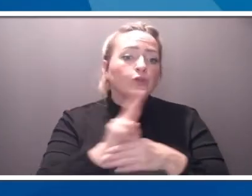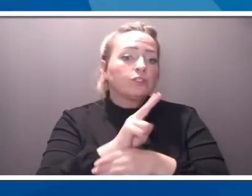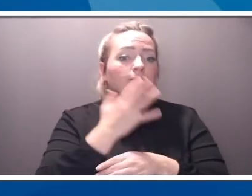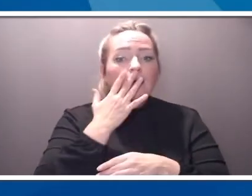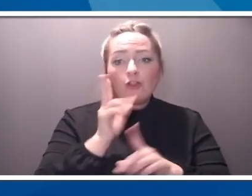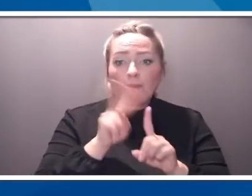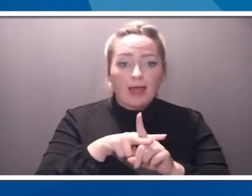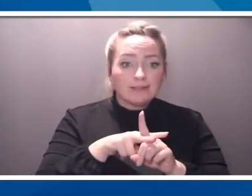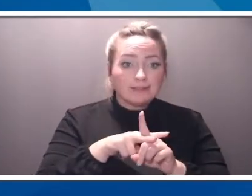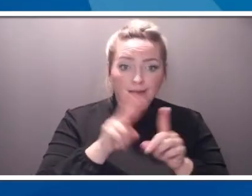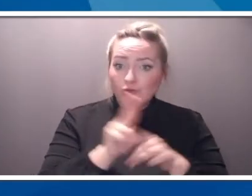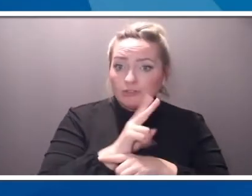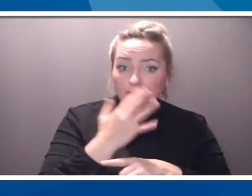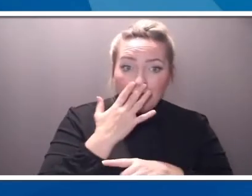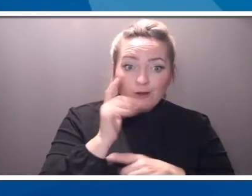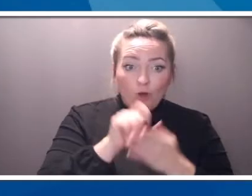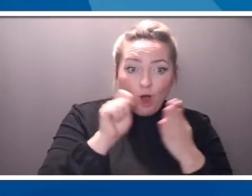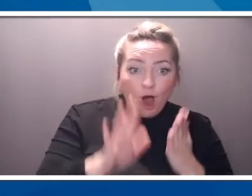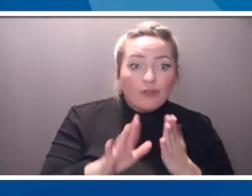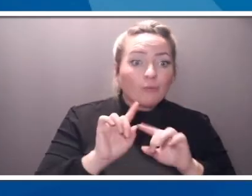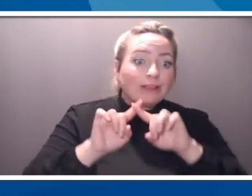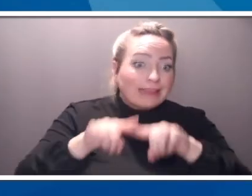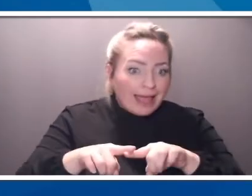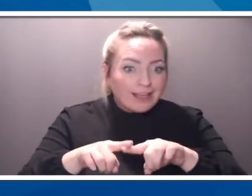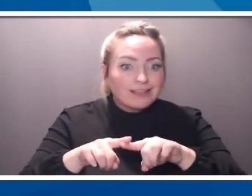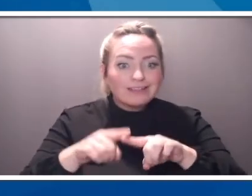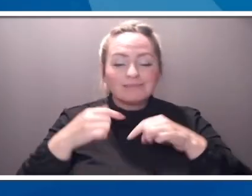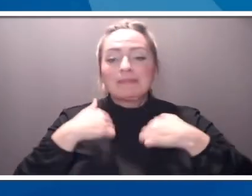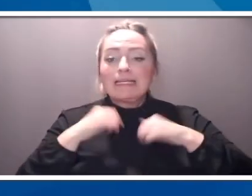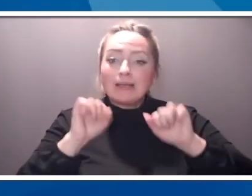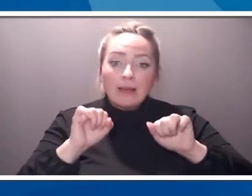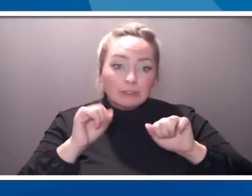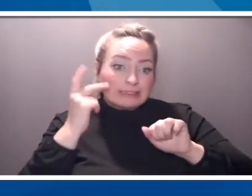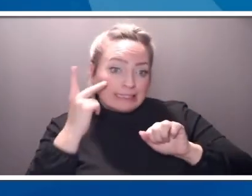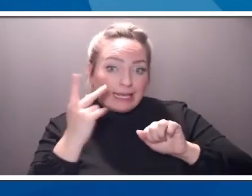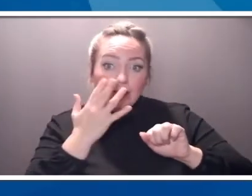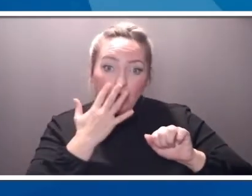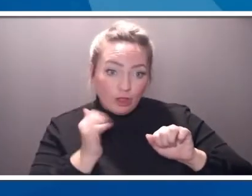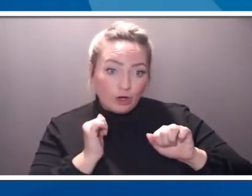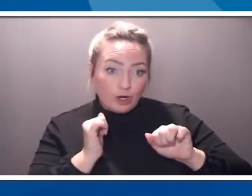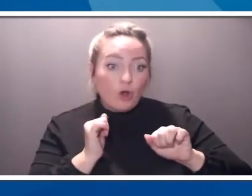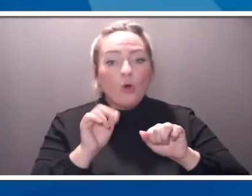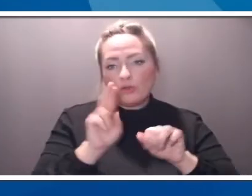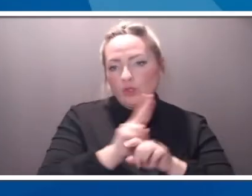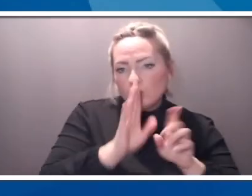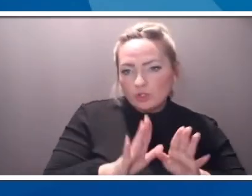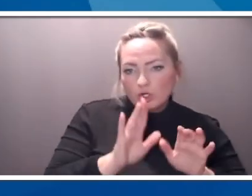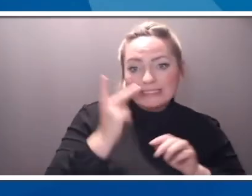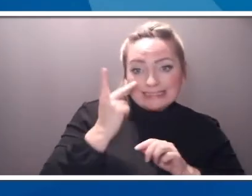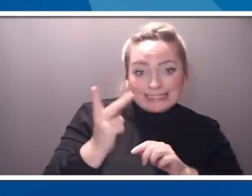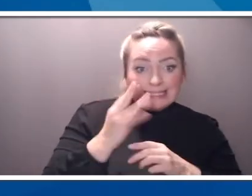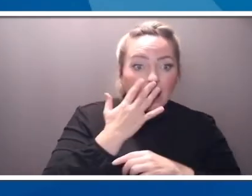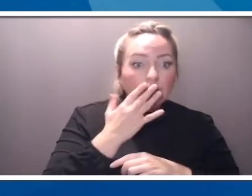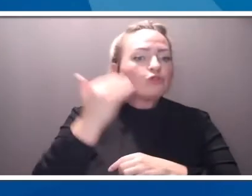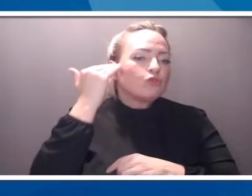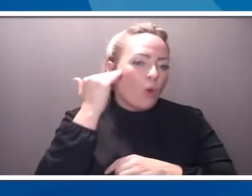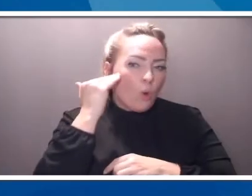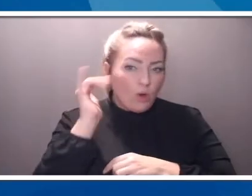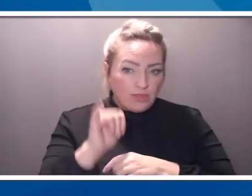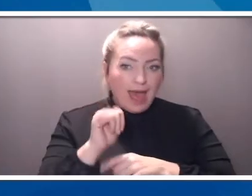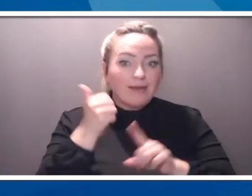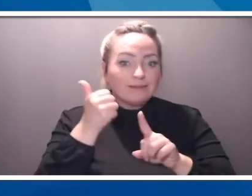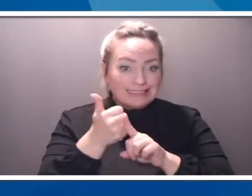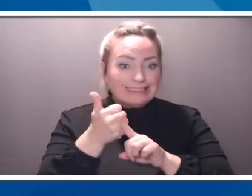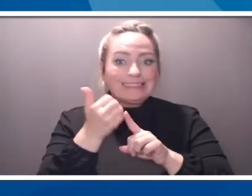say 1.4.1 use of color applies. I'm using color. As an author, I'm relying on me being able to perceive the color, or the user being able to perceive the